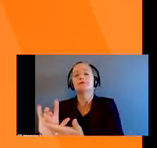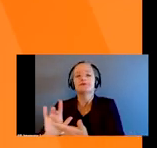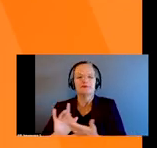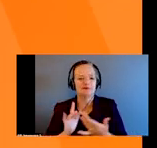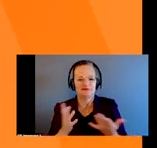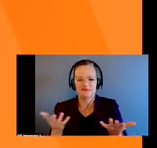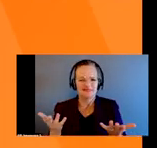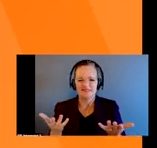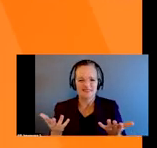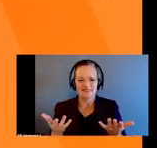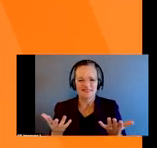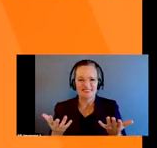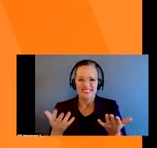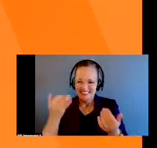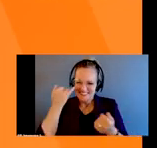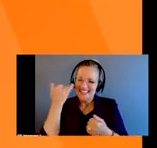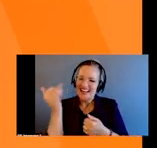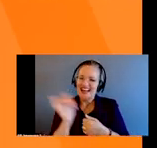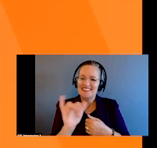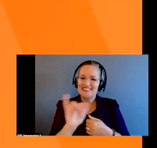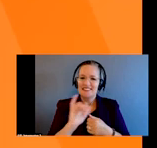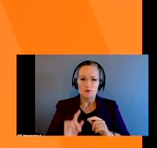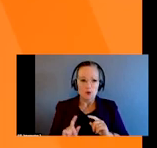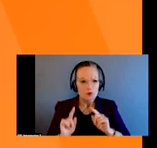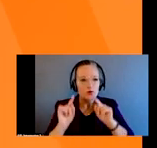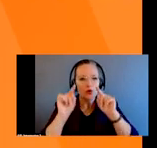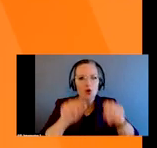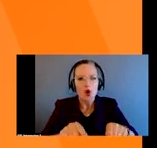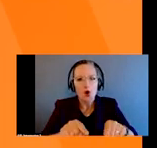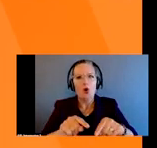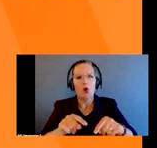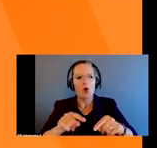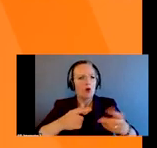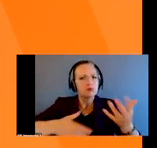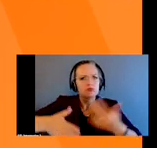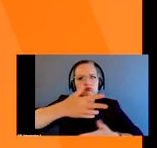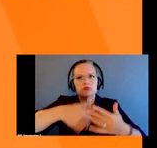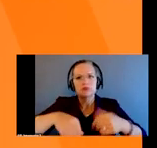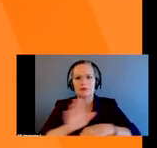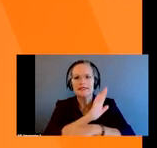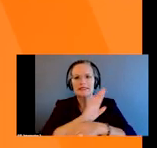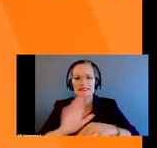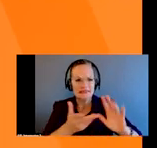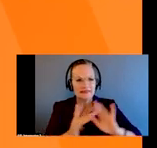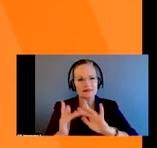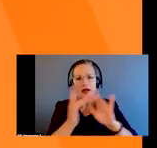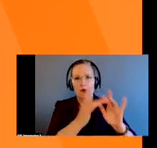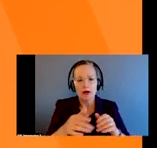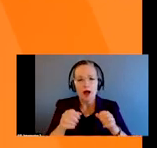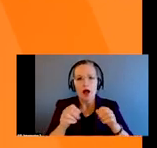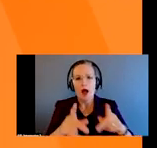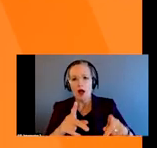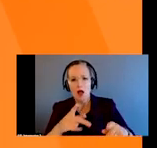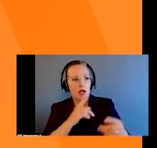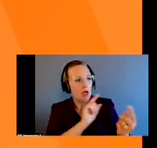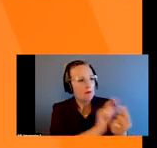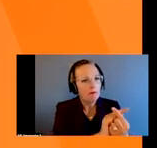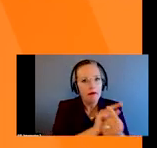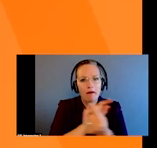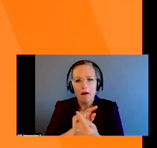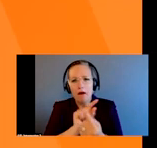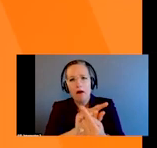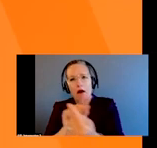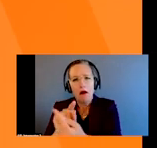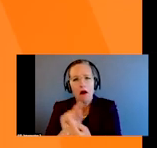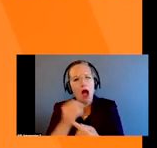show. I'm going to a place where I know the people that I'm looking for will be. and I just want to talk to them. I'm not